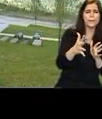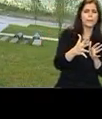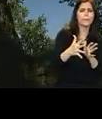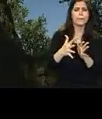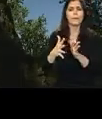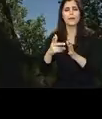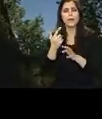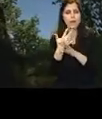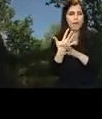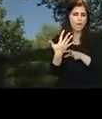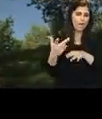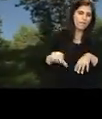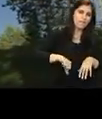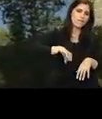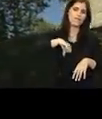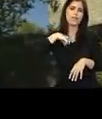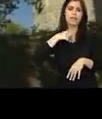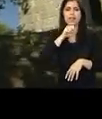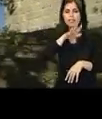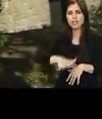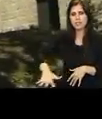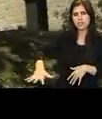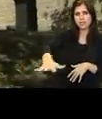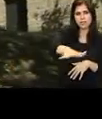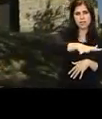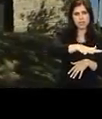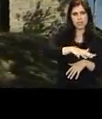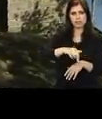in the soft breeze that blows in from the verdant earth.